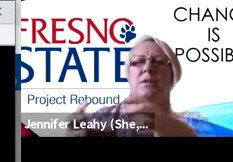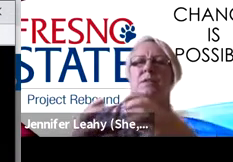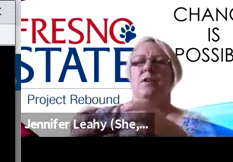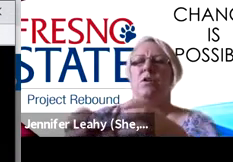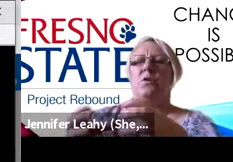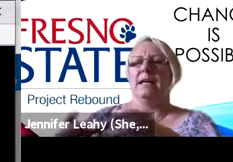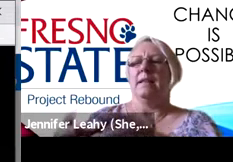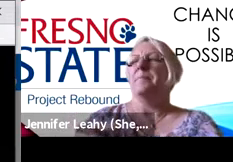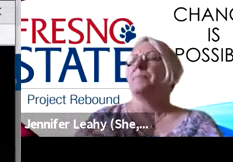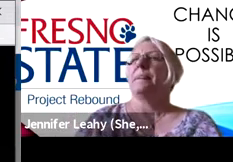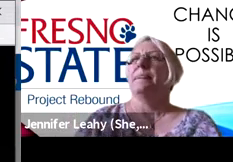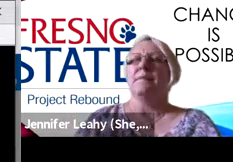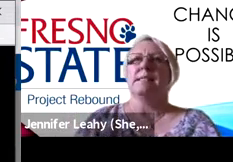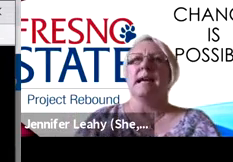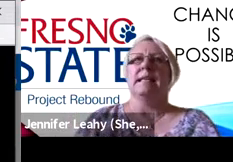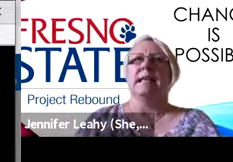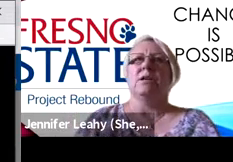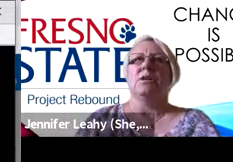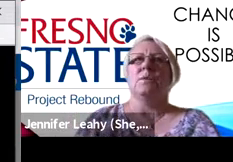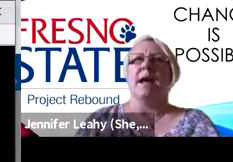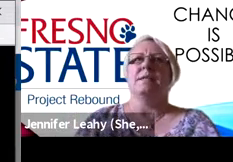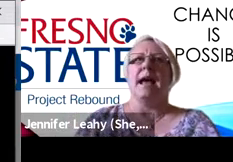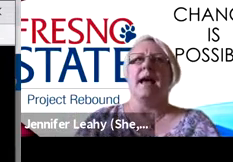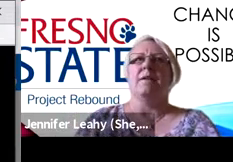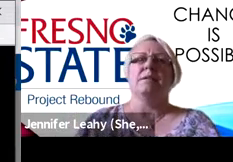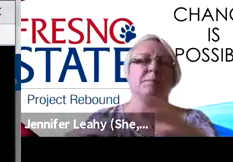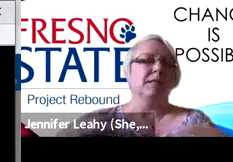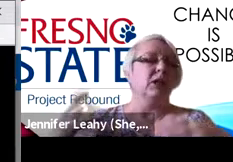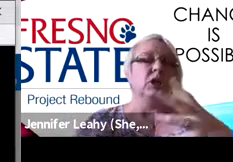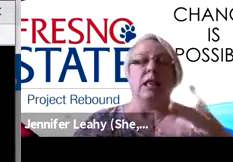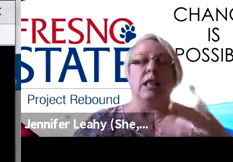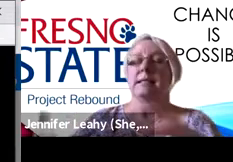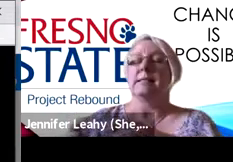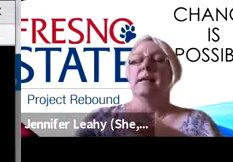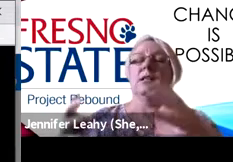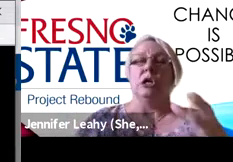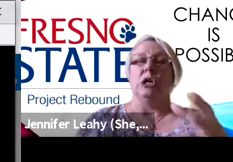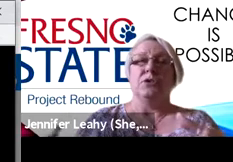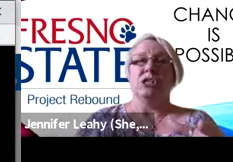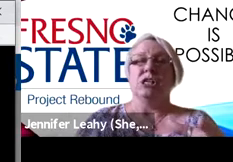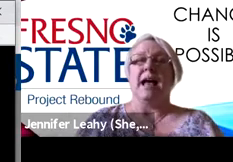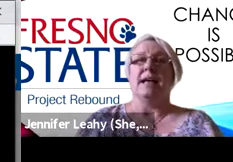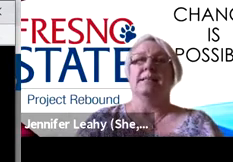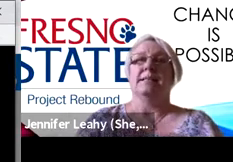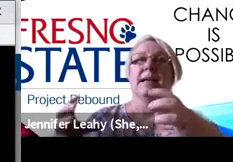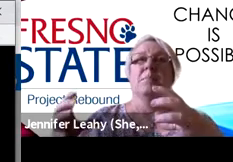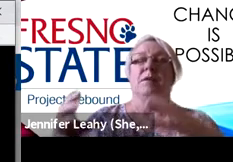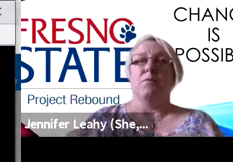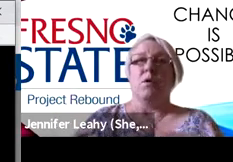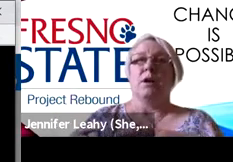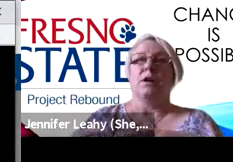decided within their curriculum, they have decided that you have to have this particular class, lower division